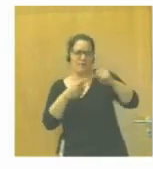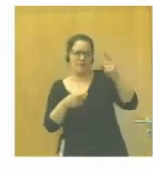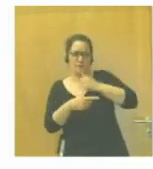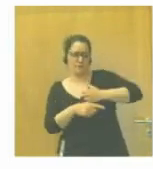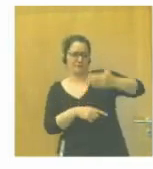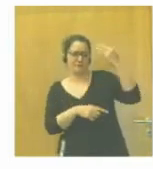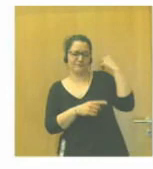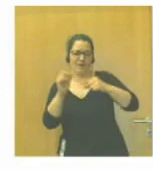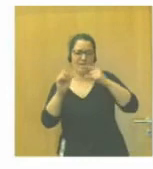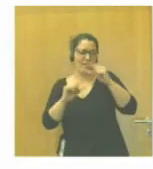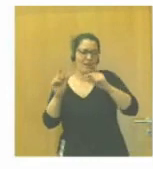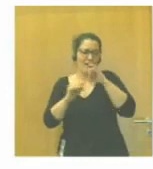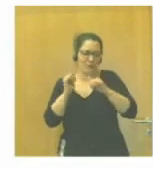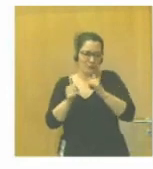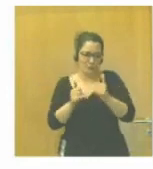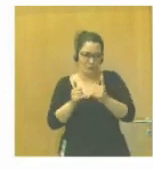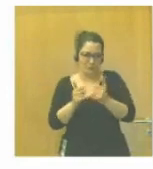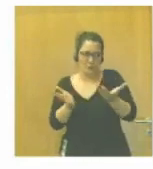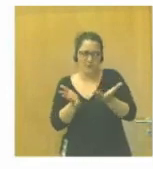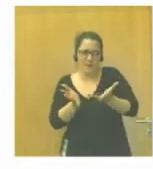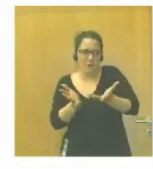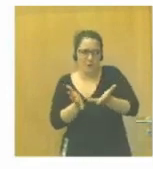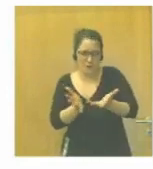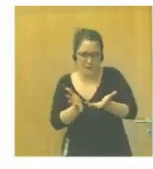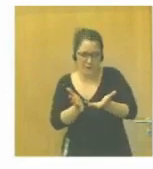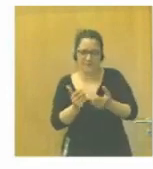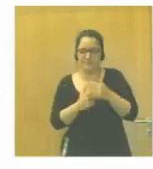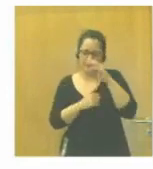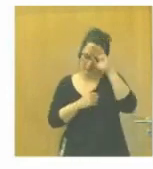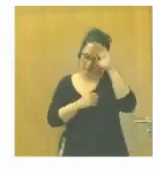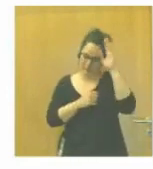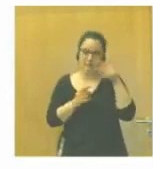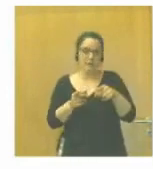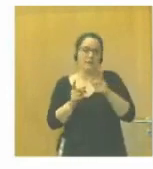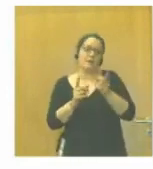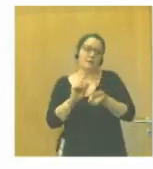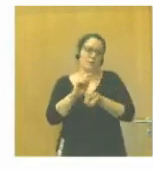suicide prevention. We're getting better, but there's a lag.